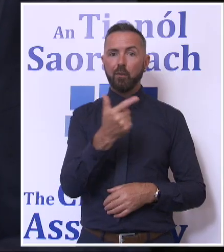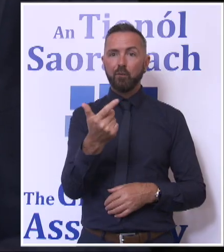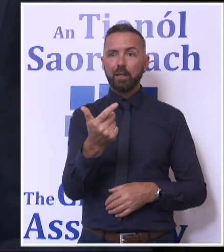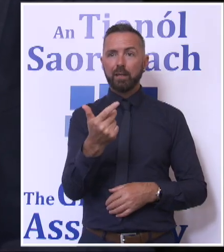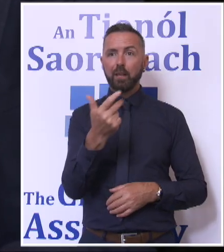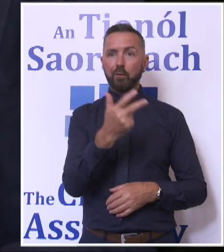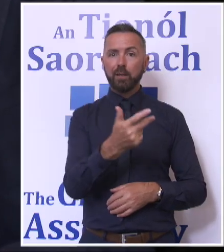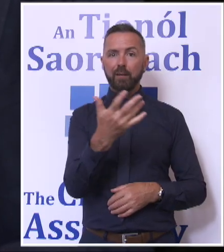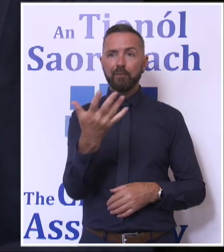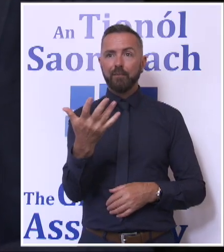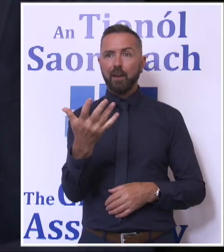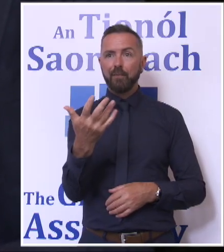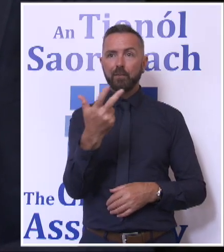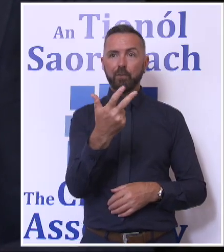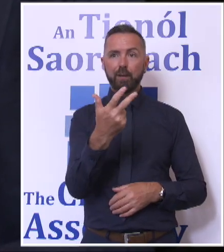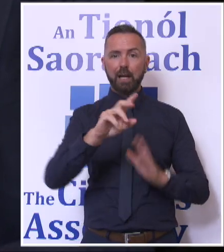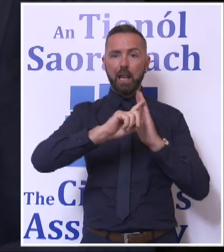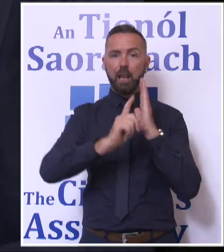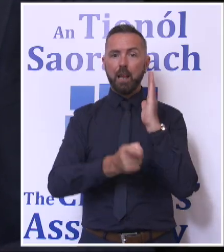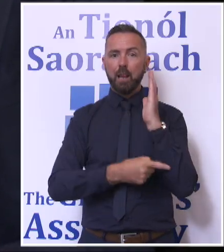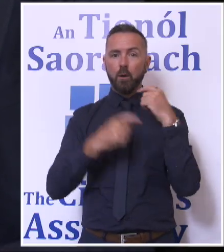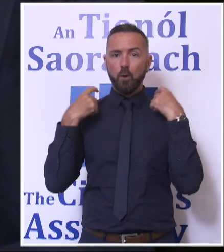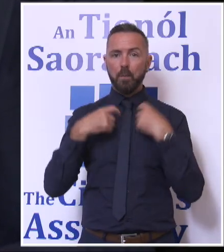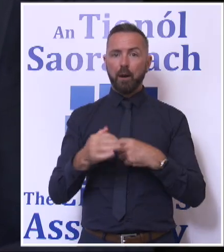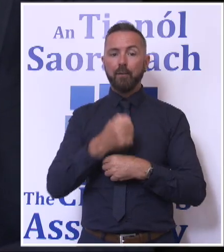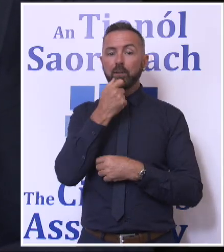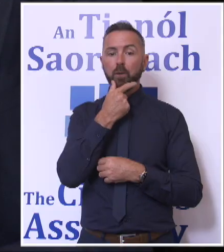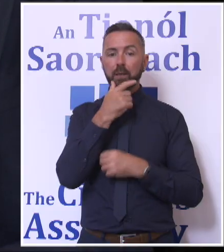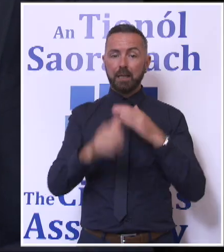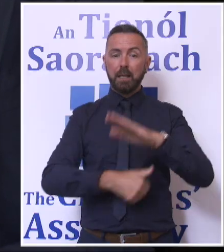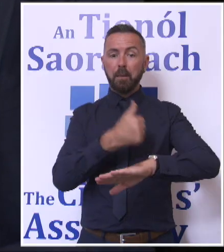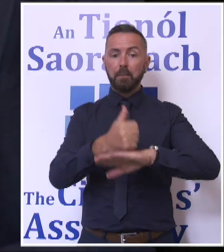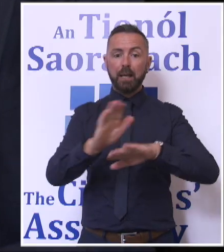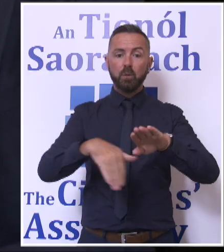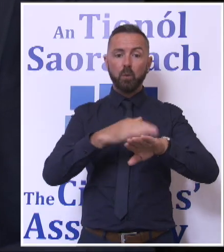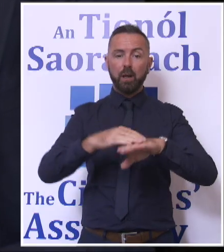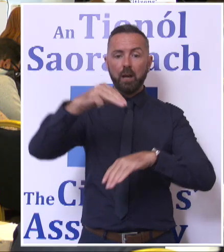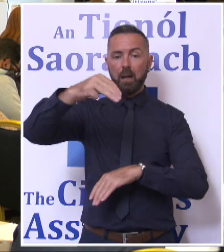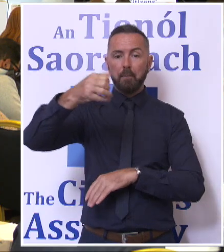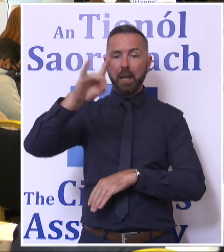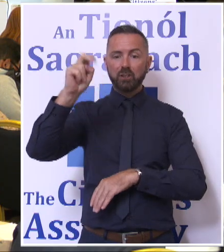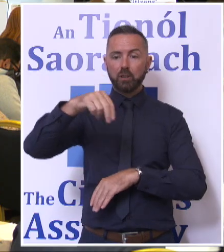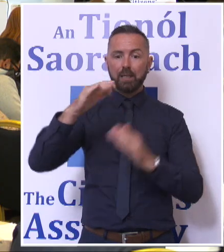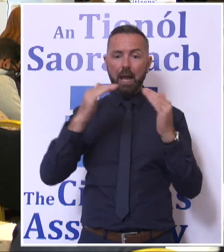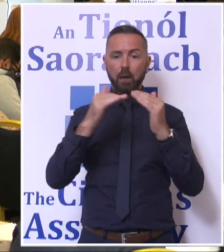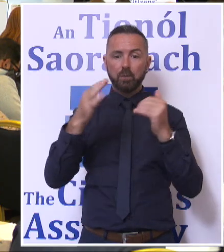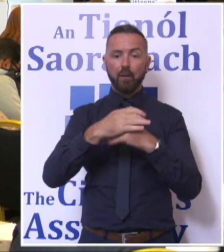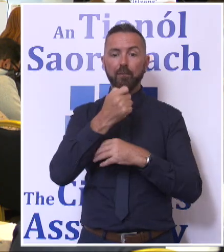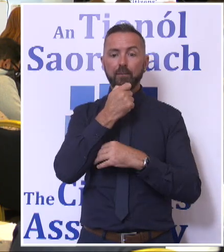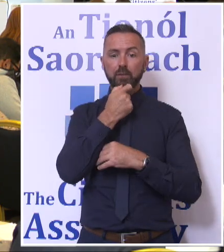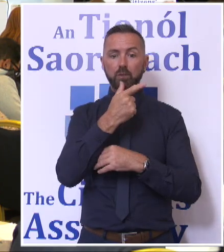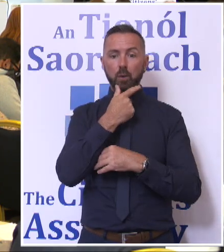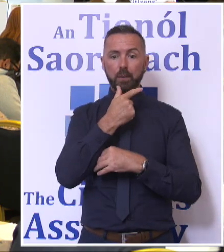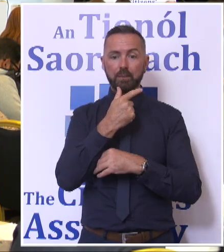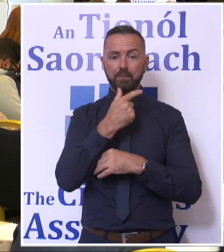353rd Lord Mayor of Dublin. I'm based in the Mansion House, which is the historical residence of the office of the Lord Mayor. You'll see it up on